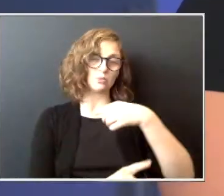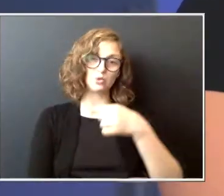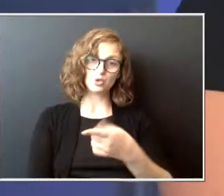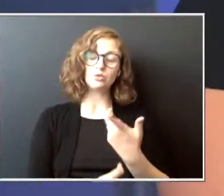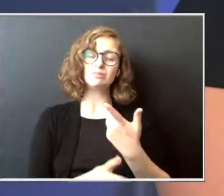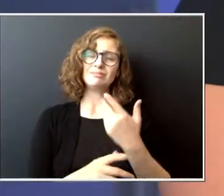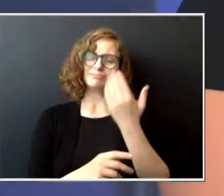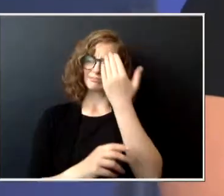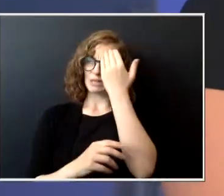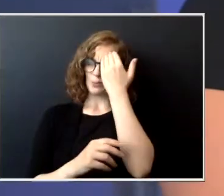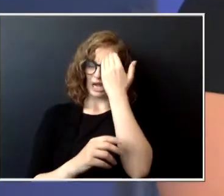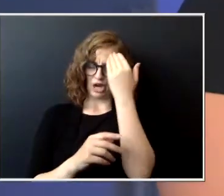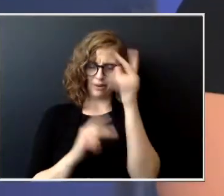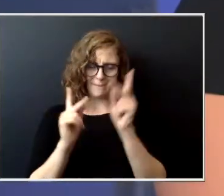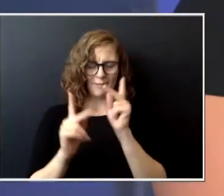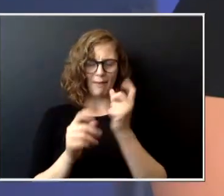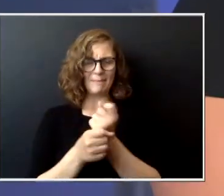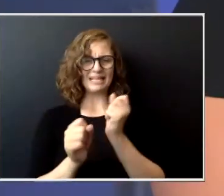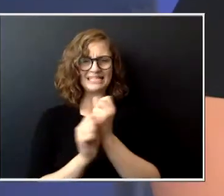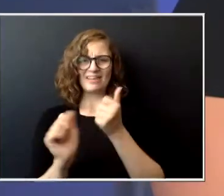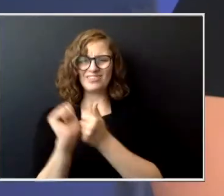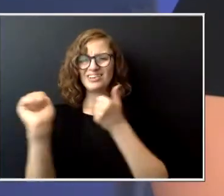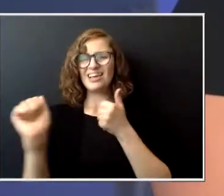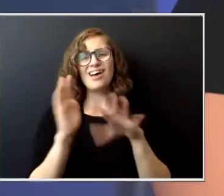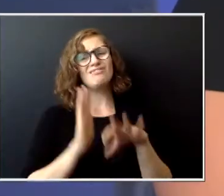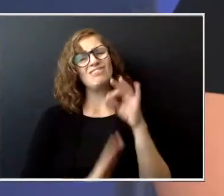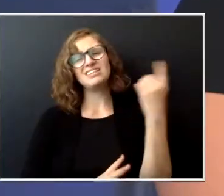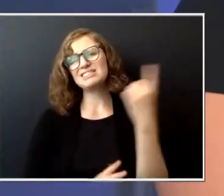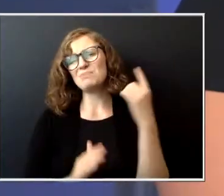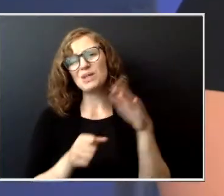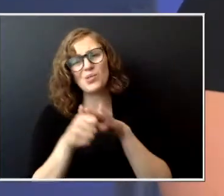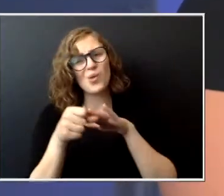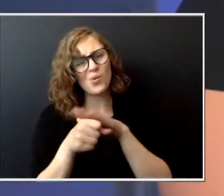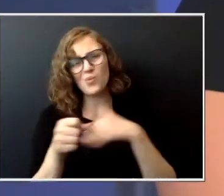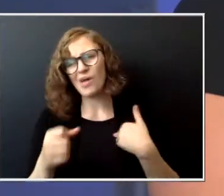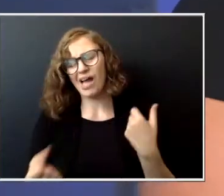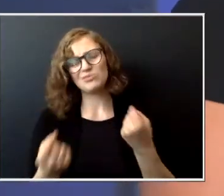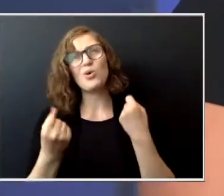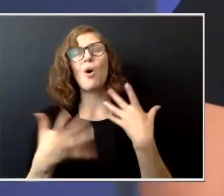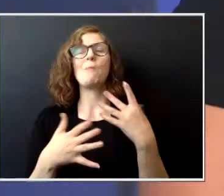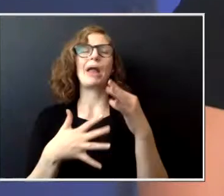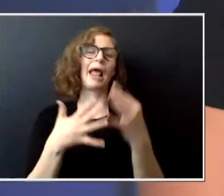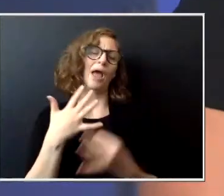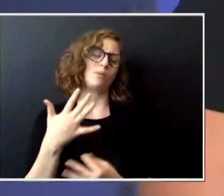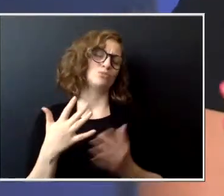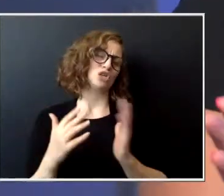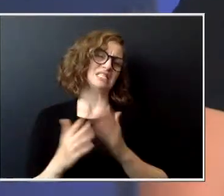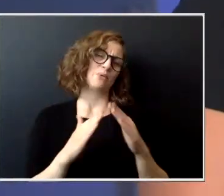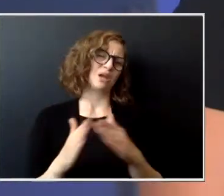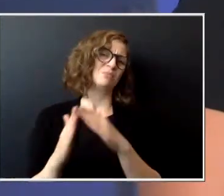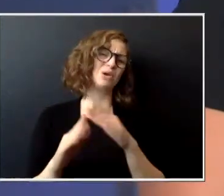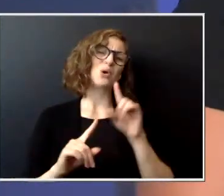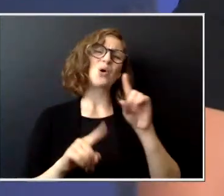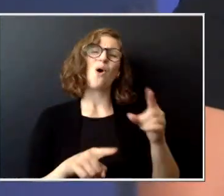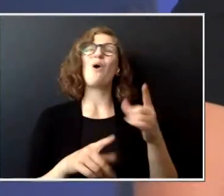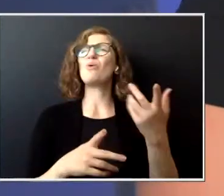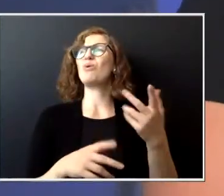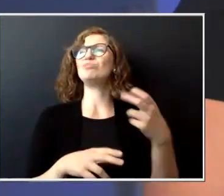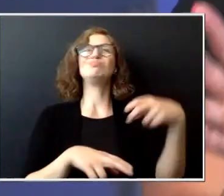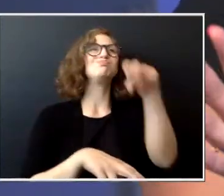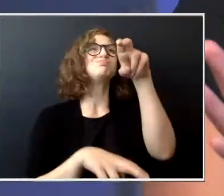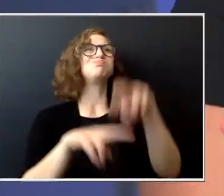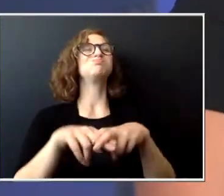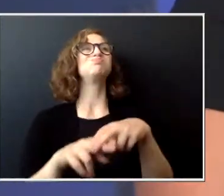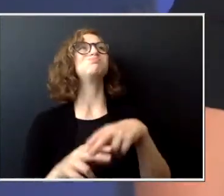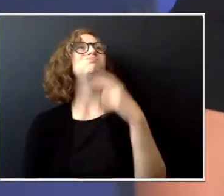if you can, find something local. We have so many things in our community, and we're so blessed with that. Go sit and park yourself in a lawn chair with your family